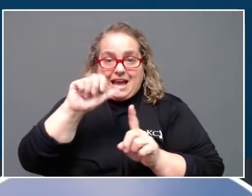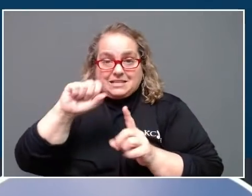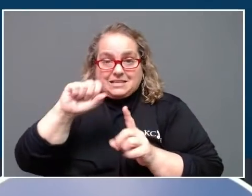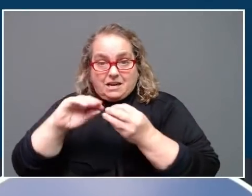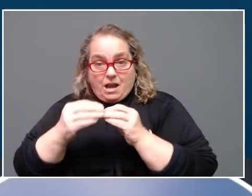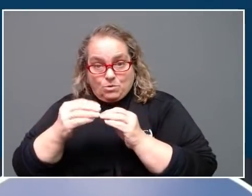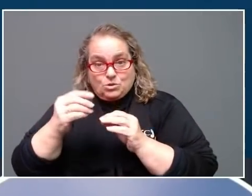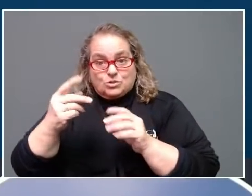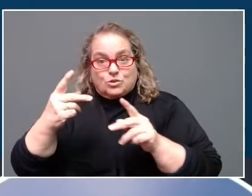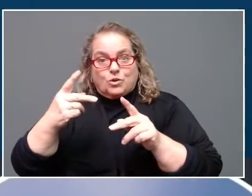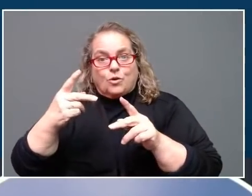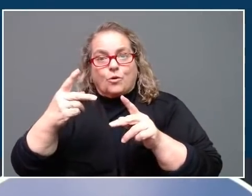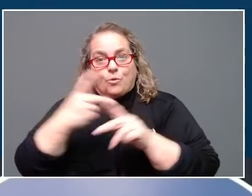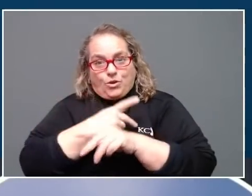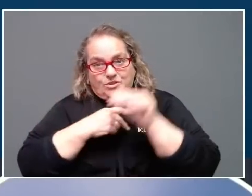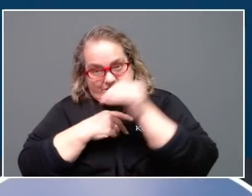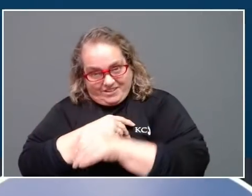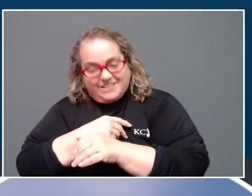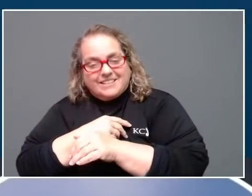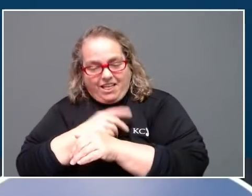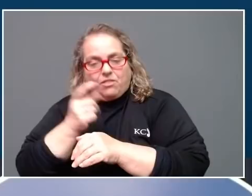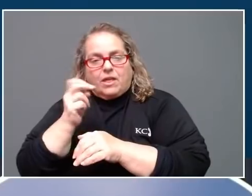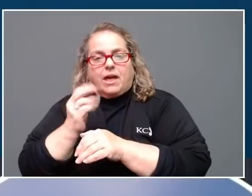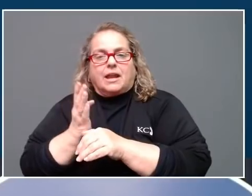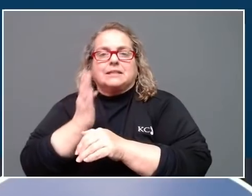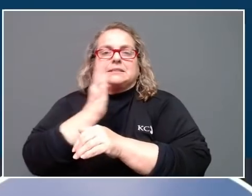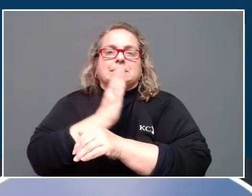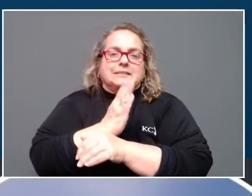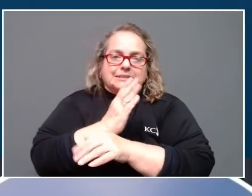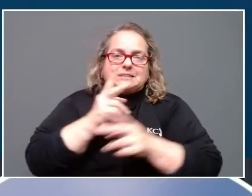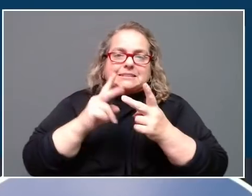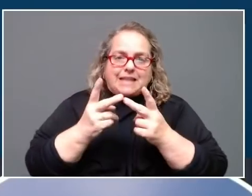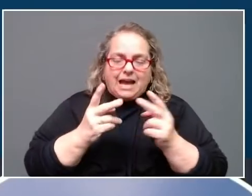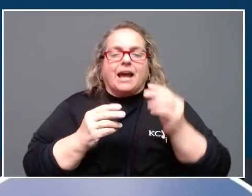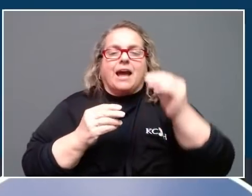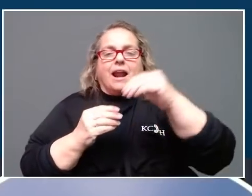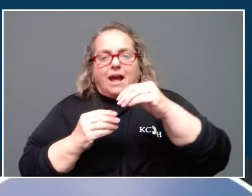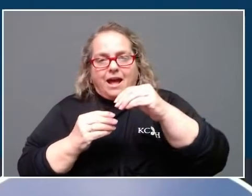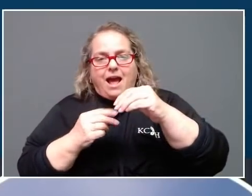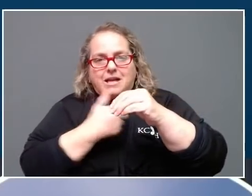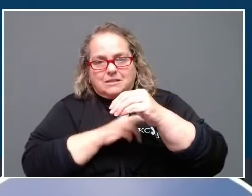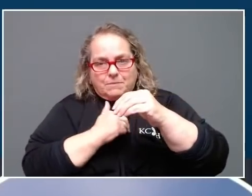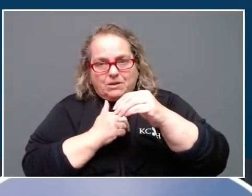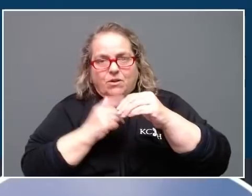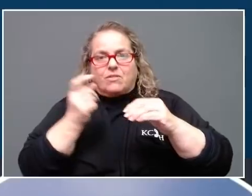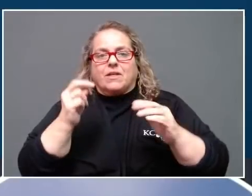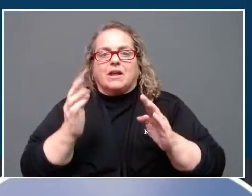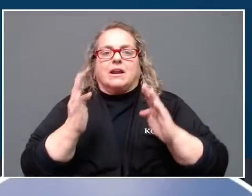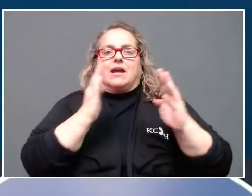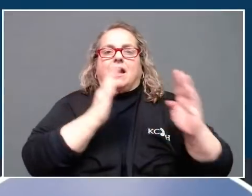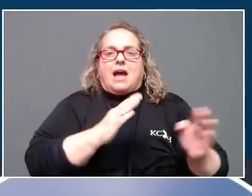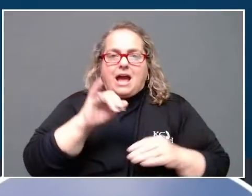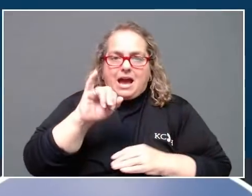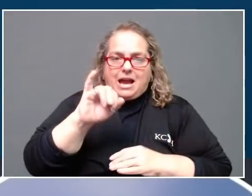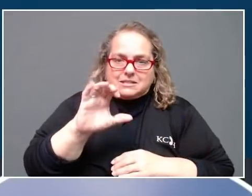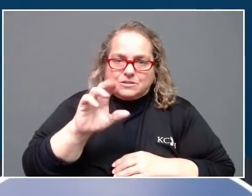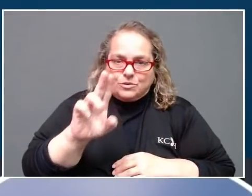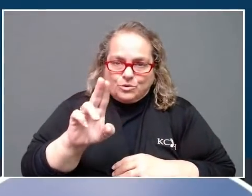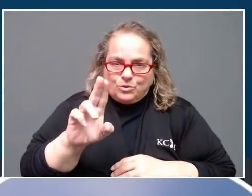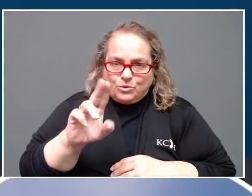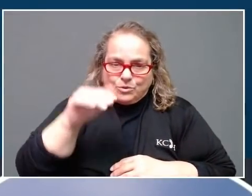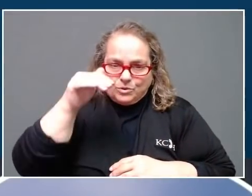natural. ICU also going down, as are Kentuckians